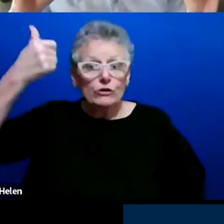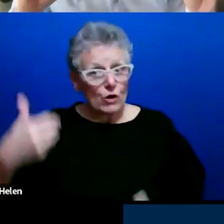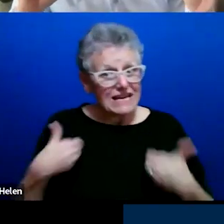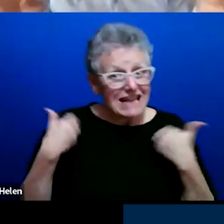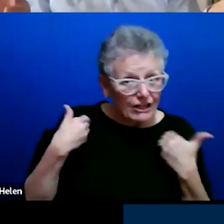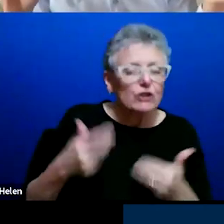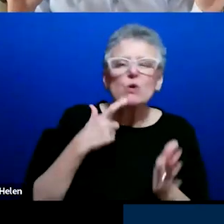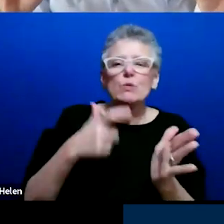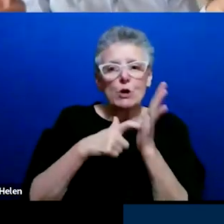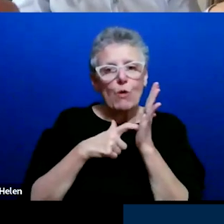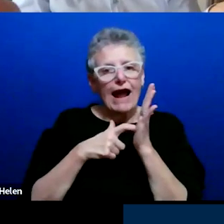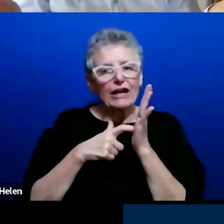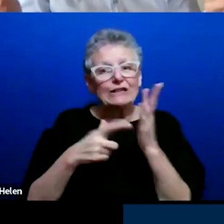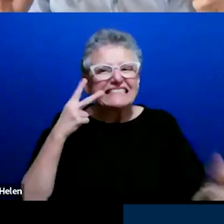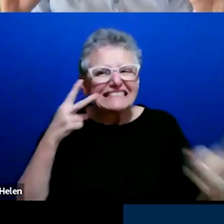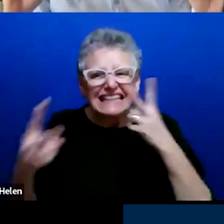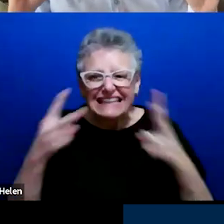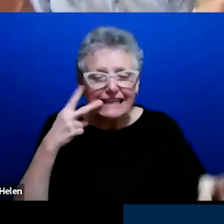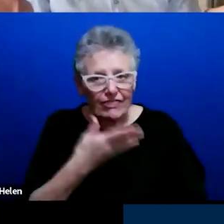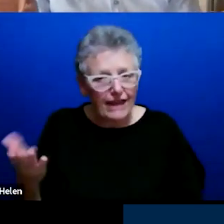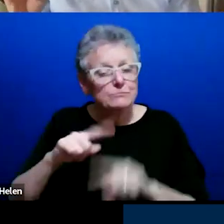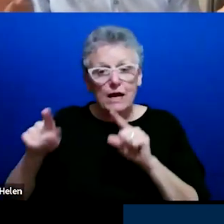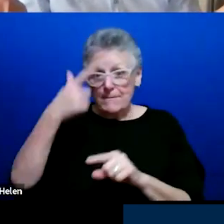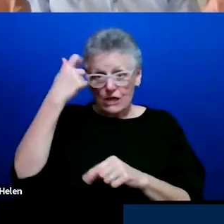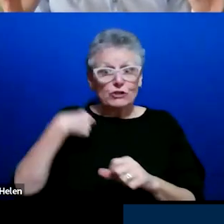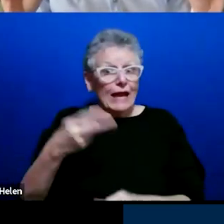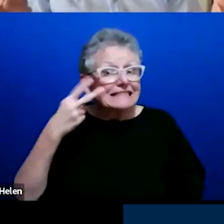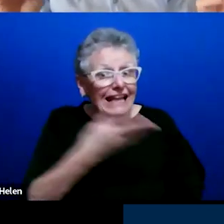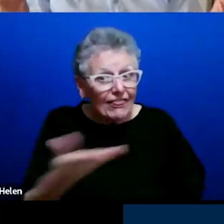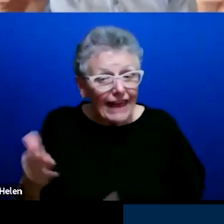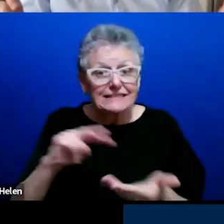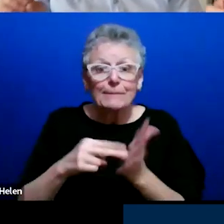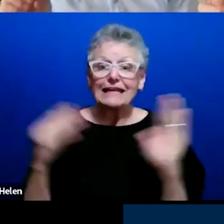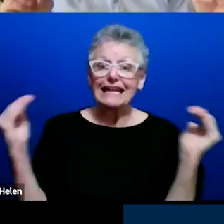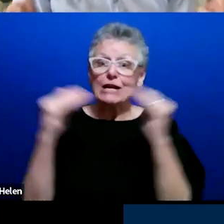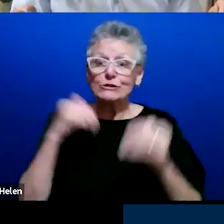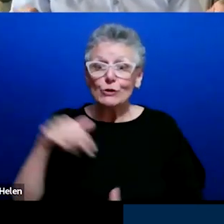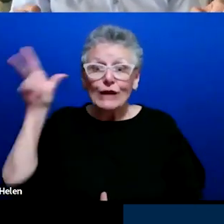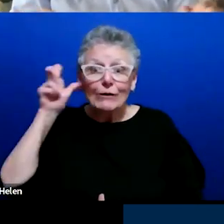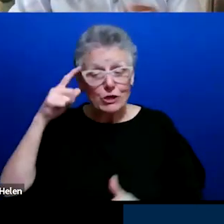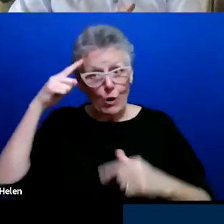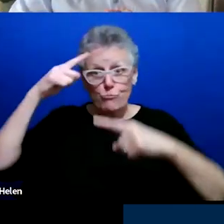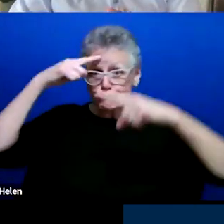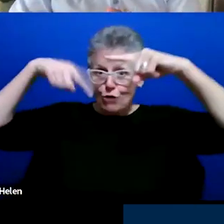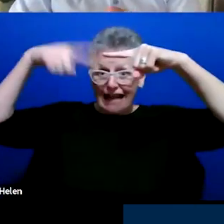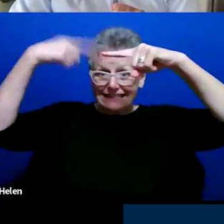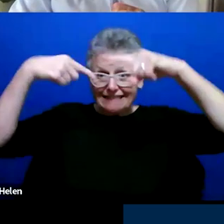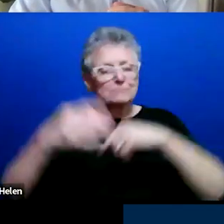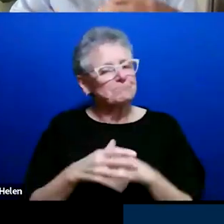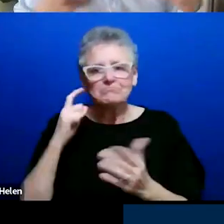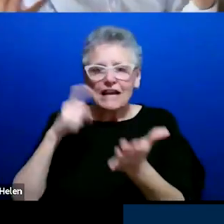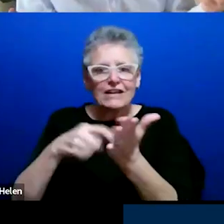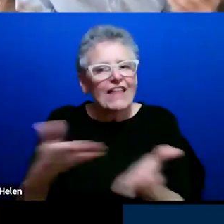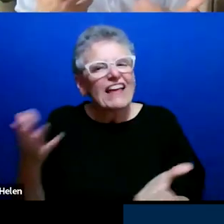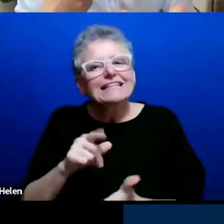younger, you require on seeing things, but just because you can see things doesn't mean that they're going to be processed. Identifying things